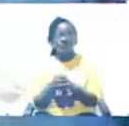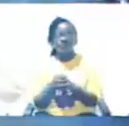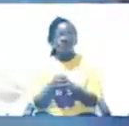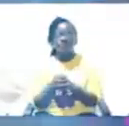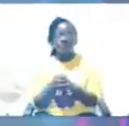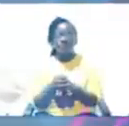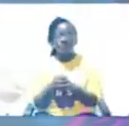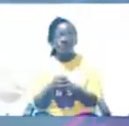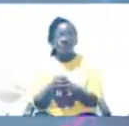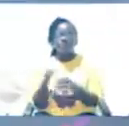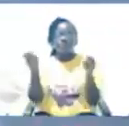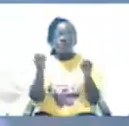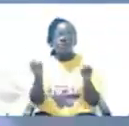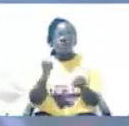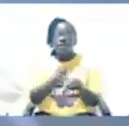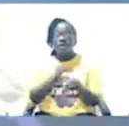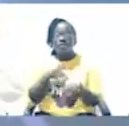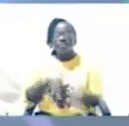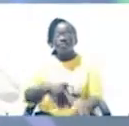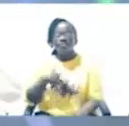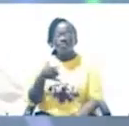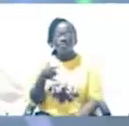Oh, I feel like preaching this.